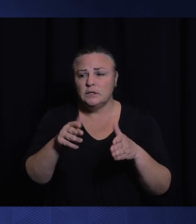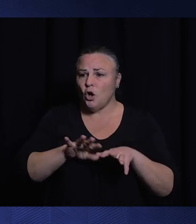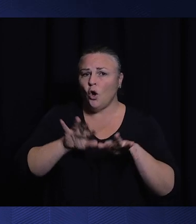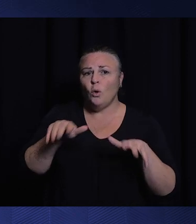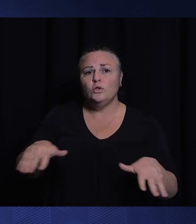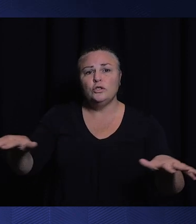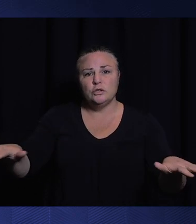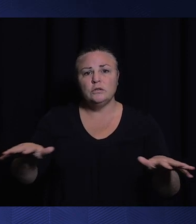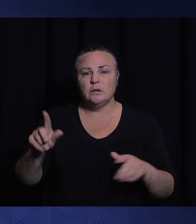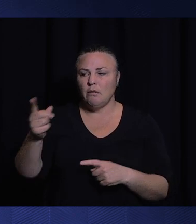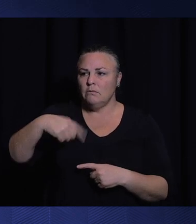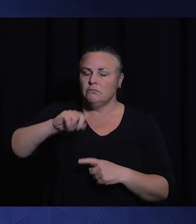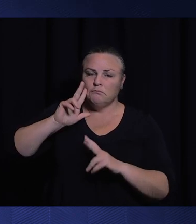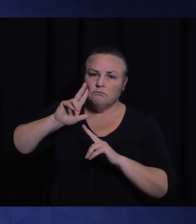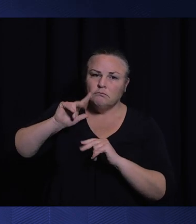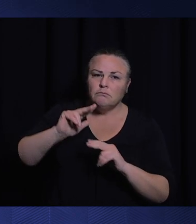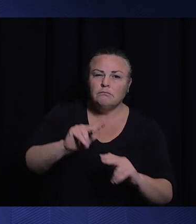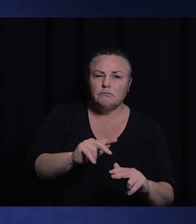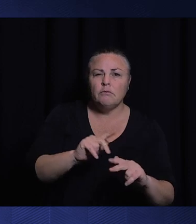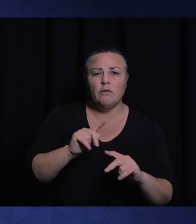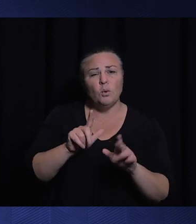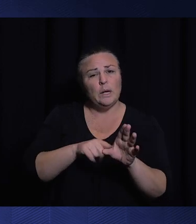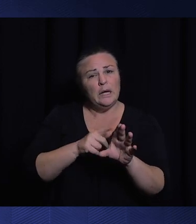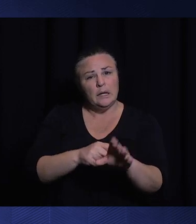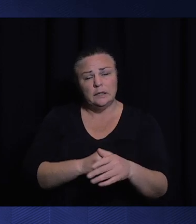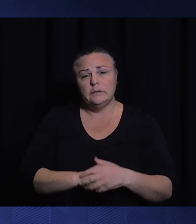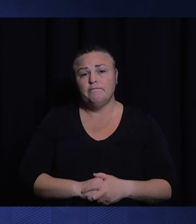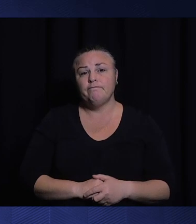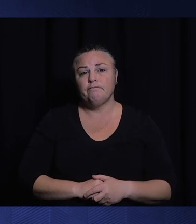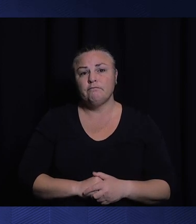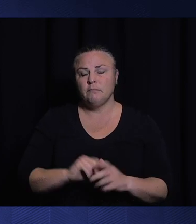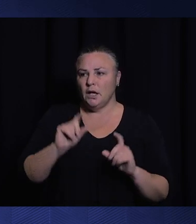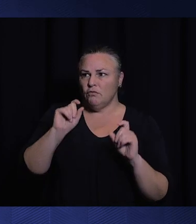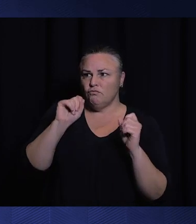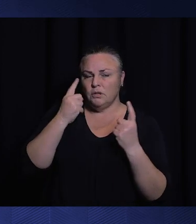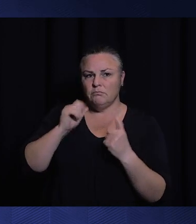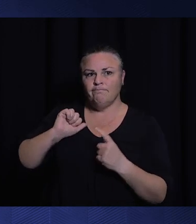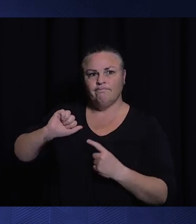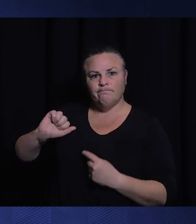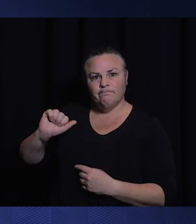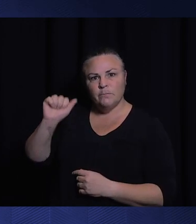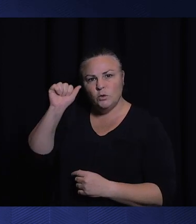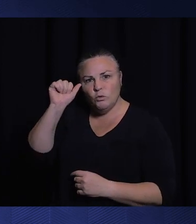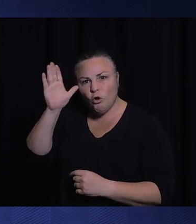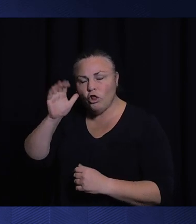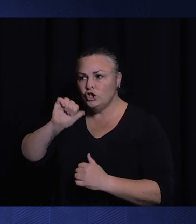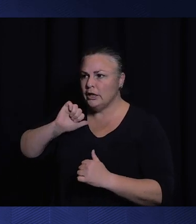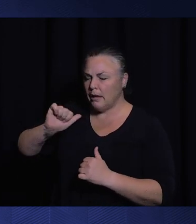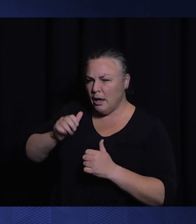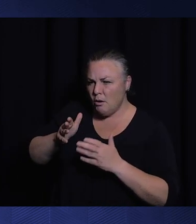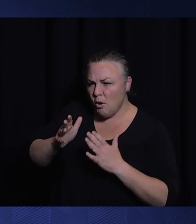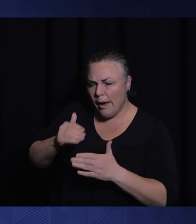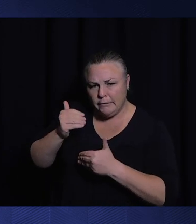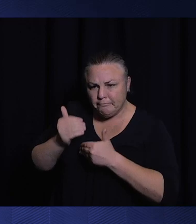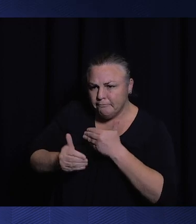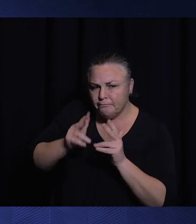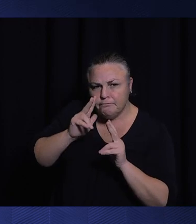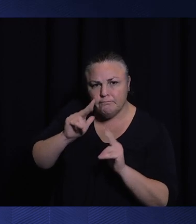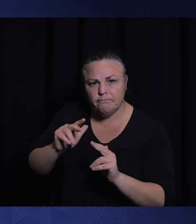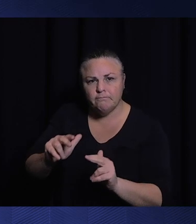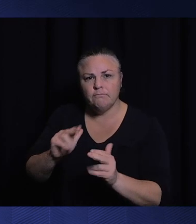oceans, and increasingly the realisation of just how critical that knowledge and practices is in terms of how we